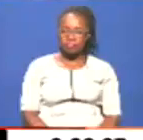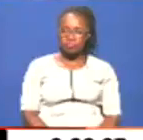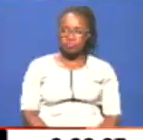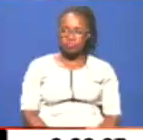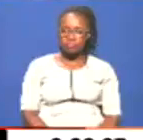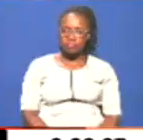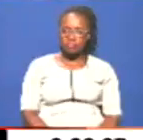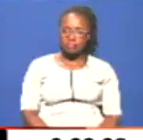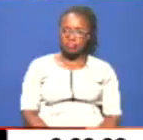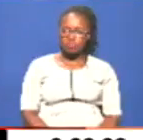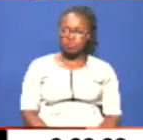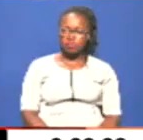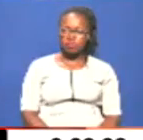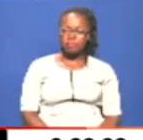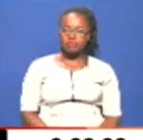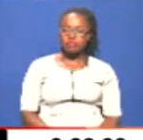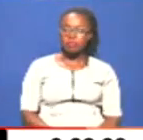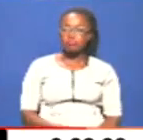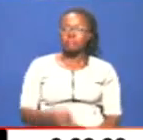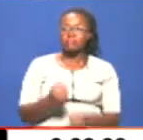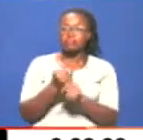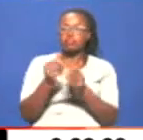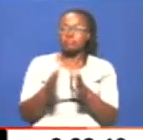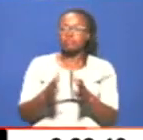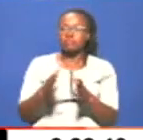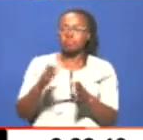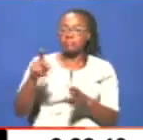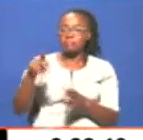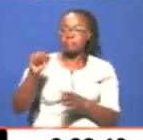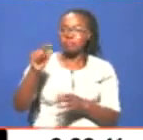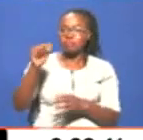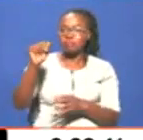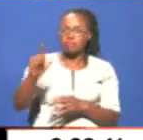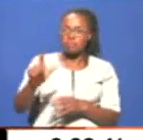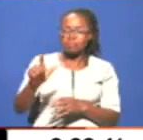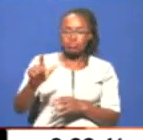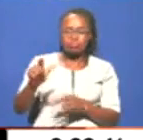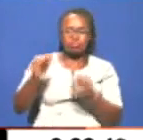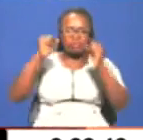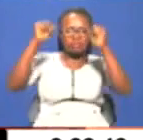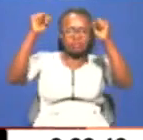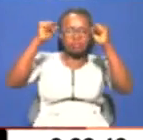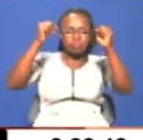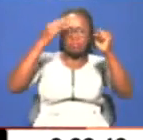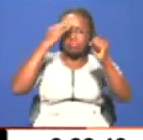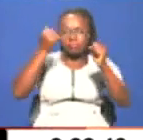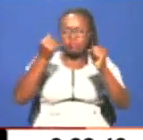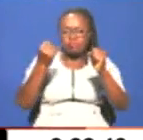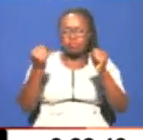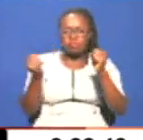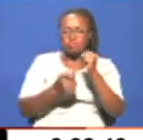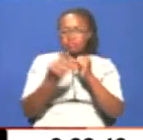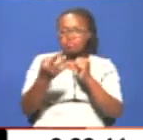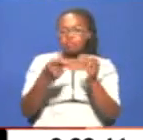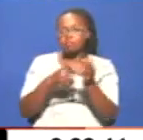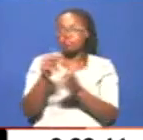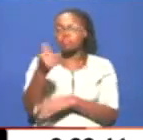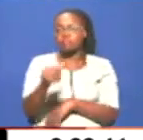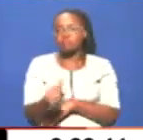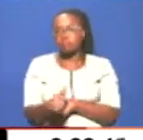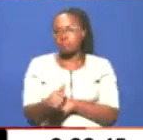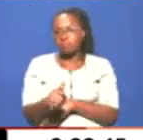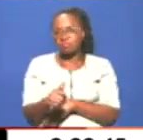Mombasa Postal Corporation of Kenya are on strike protesting a three-month delay in payment of their salaries, noting that